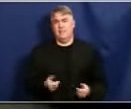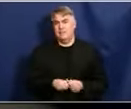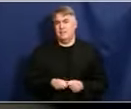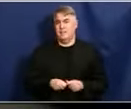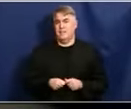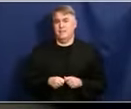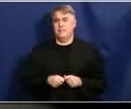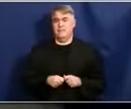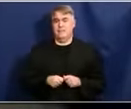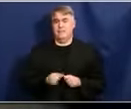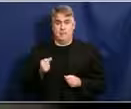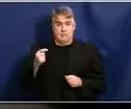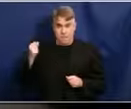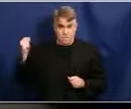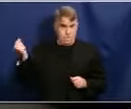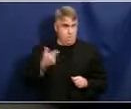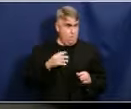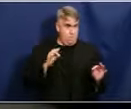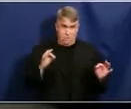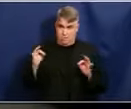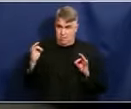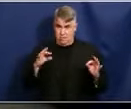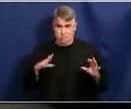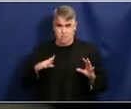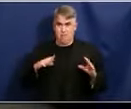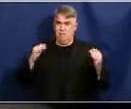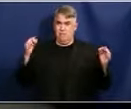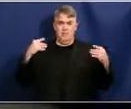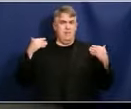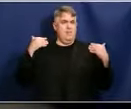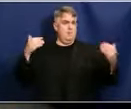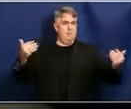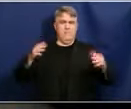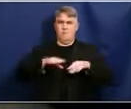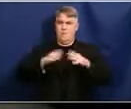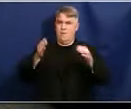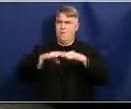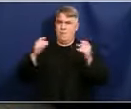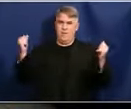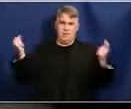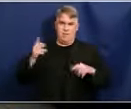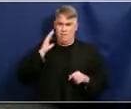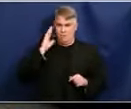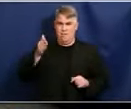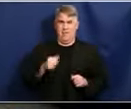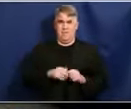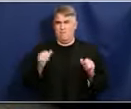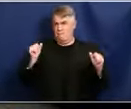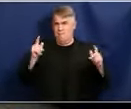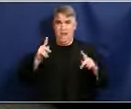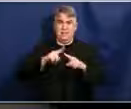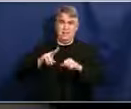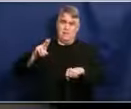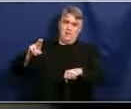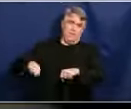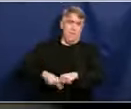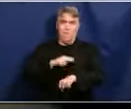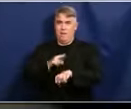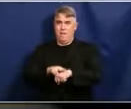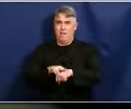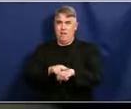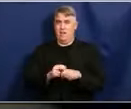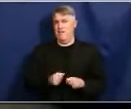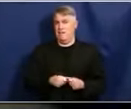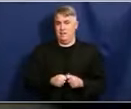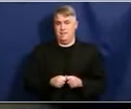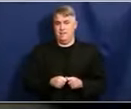immunity, then the restrictions will be lifted and we will go back to normal life. So, you know, we